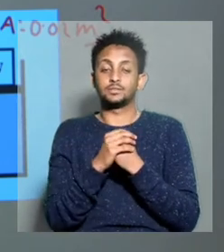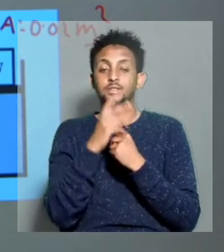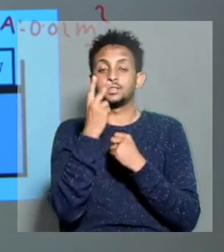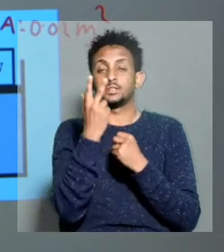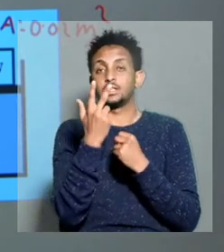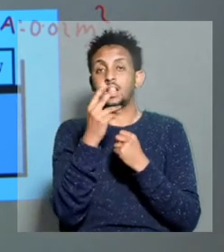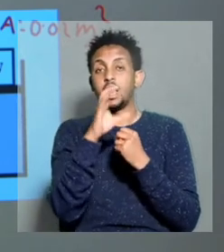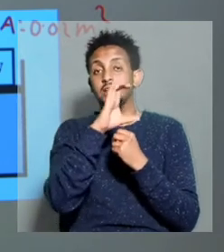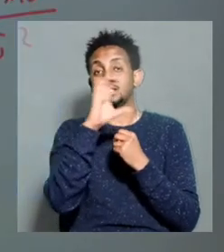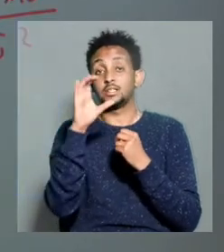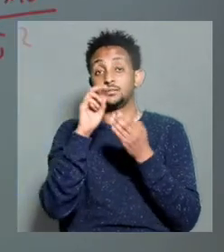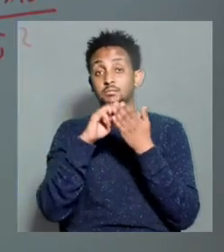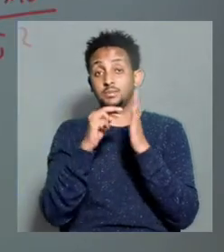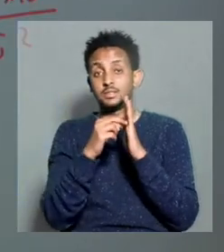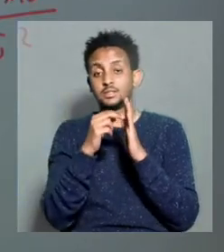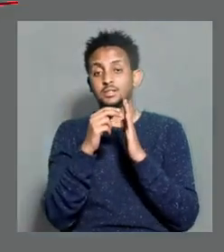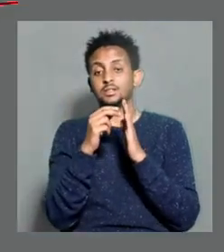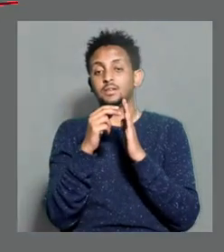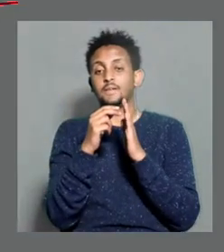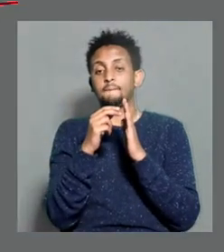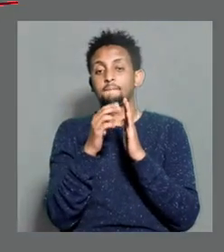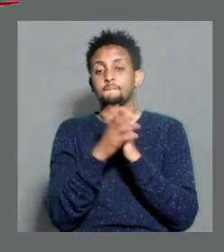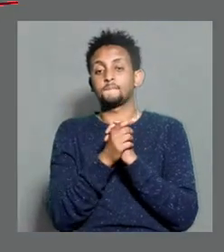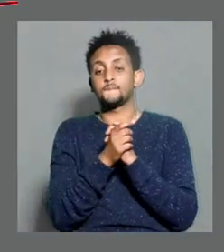be expressed.